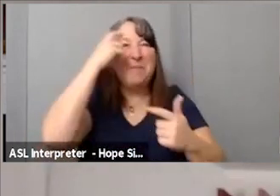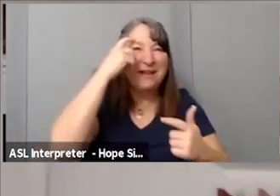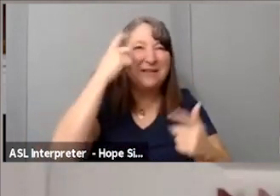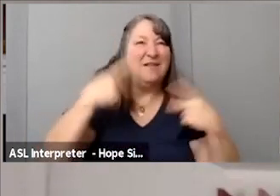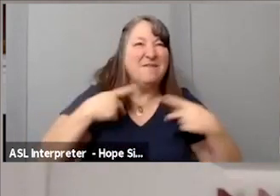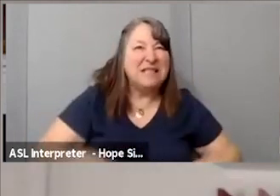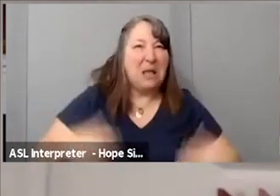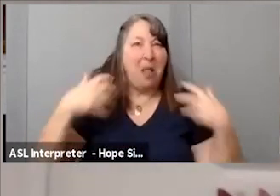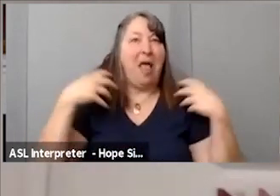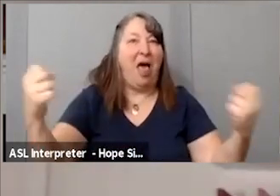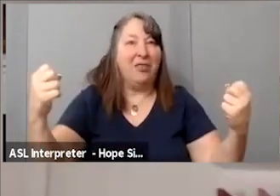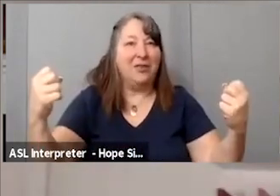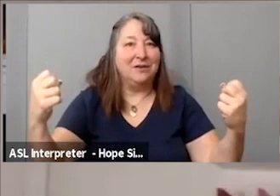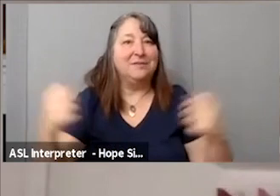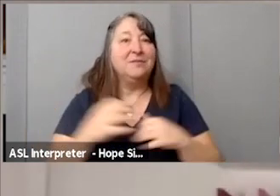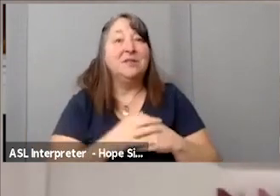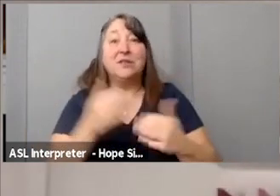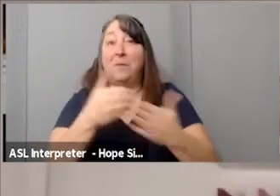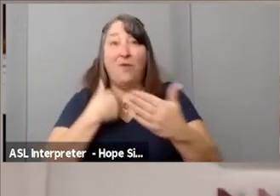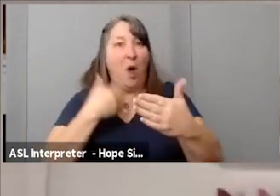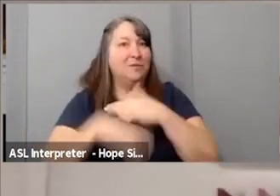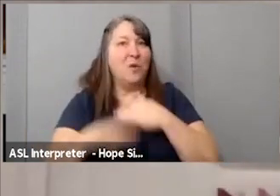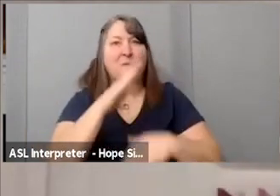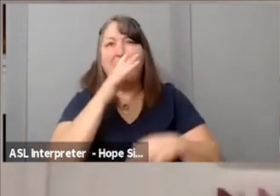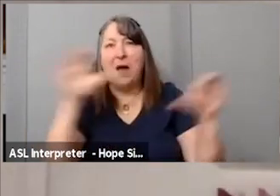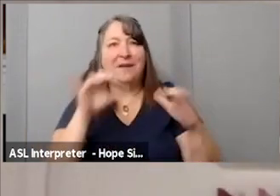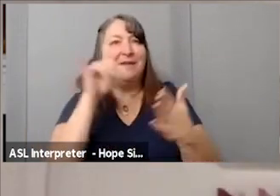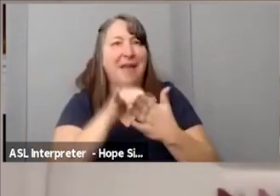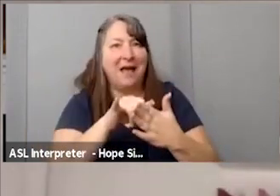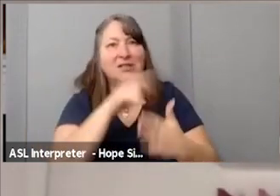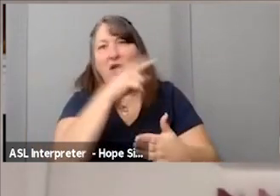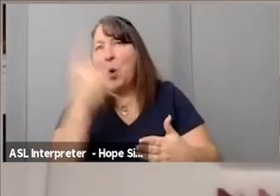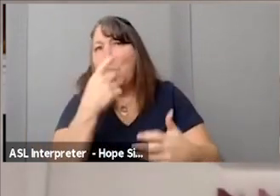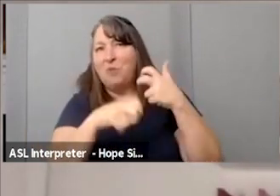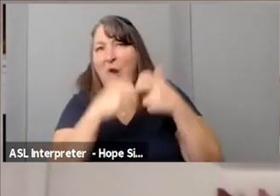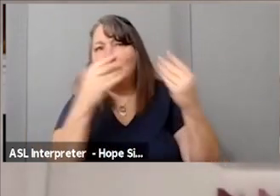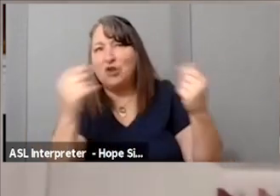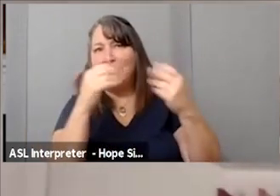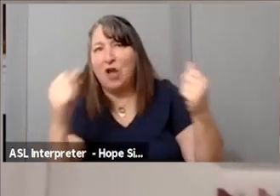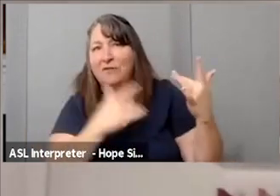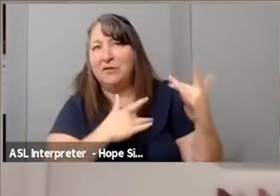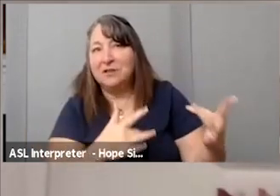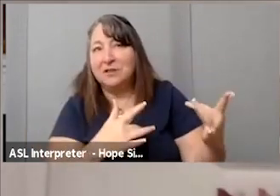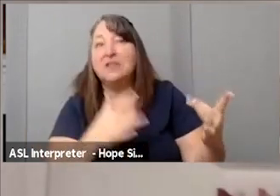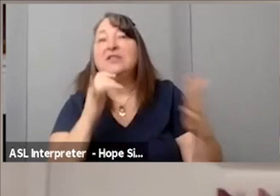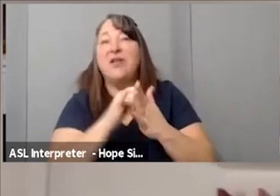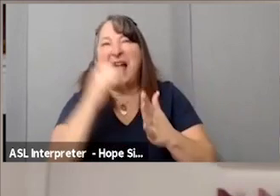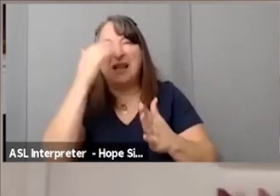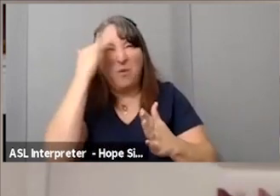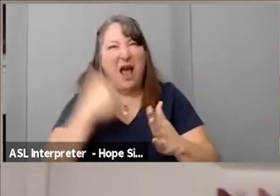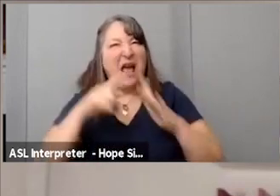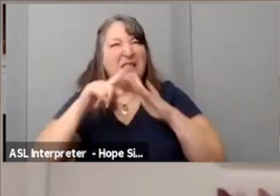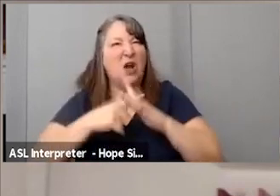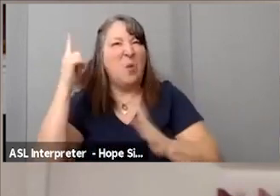been doing this since before I was born, and I've always seen her as a problem solver. So I think that also contributes to why I started 1000 Black Girl Books, because I